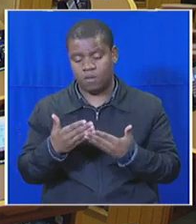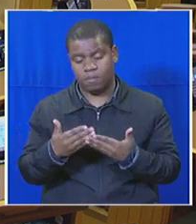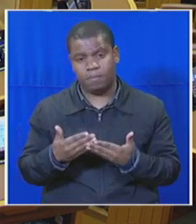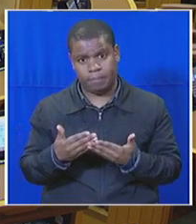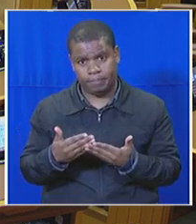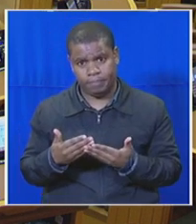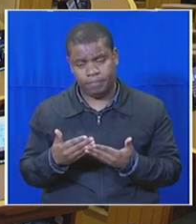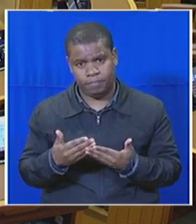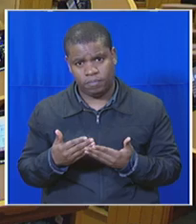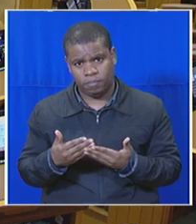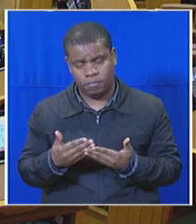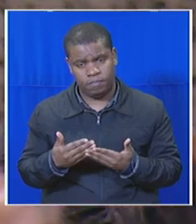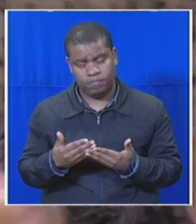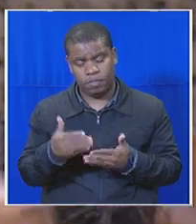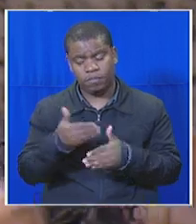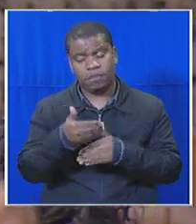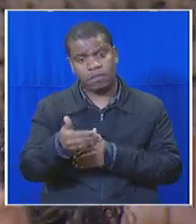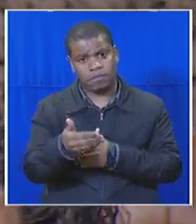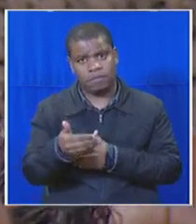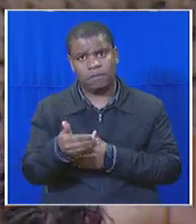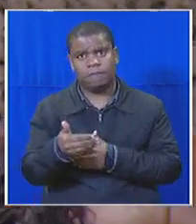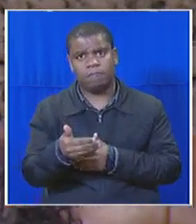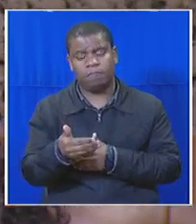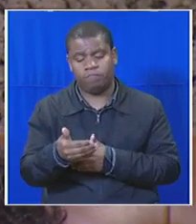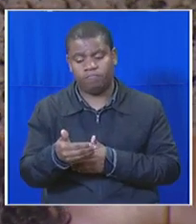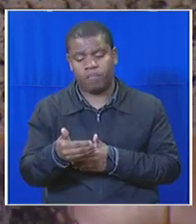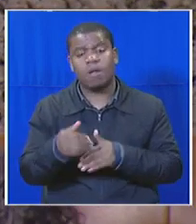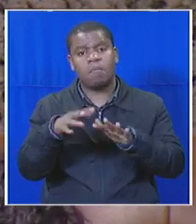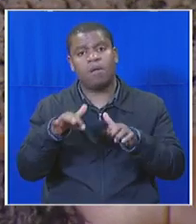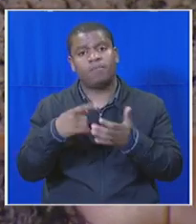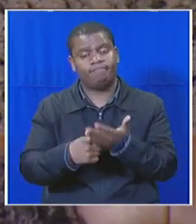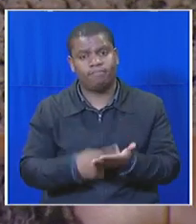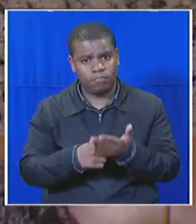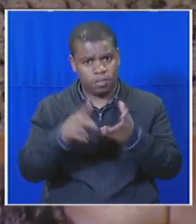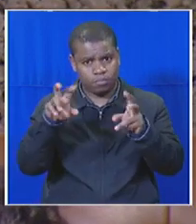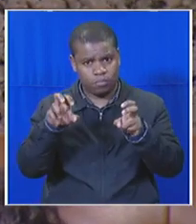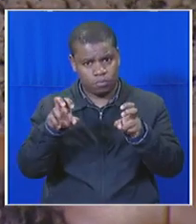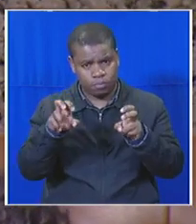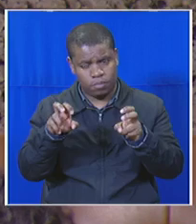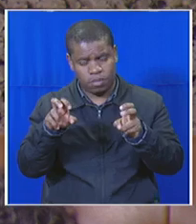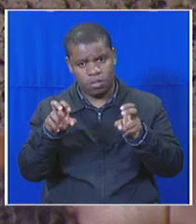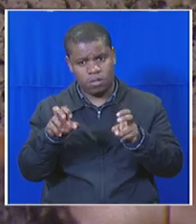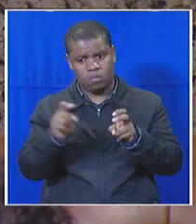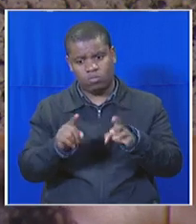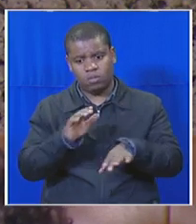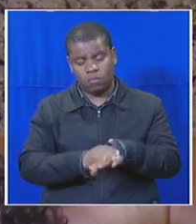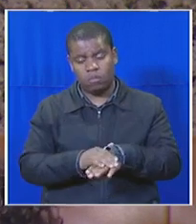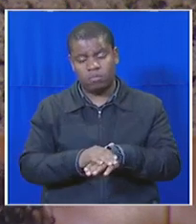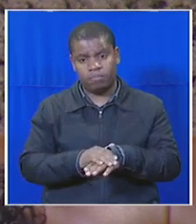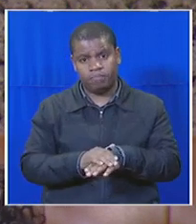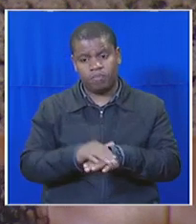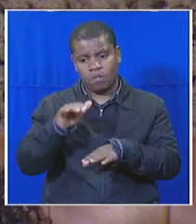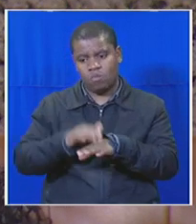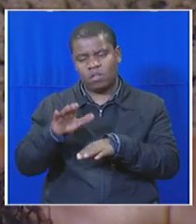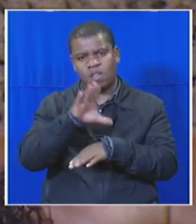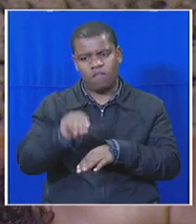ANC that in its next sitting, the House debates strengthening South Africa's postgraduate training in research